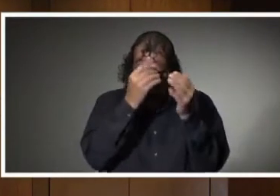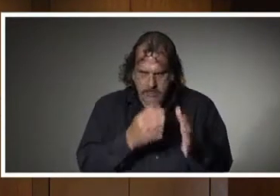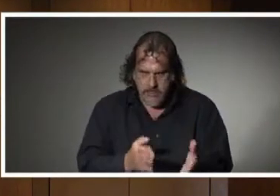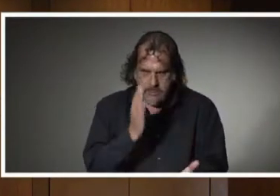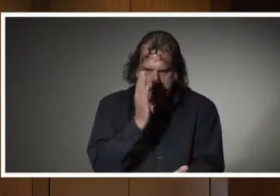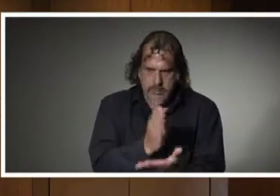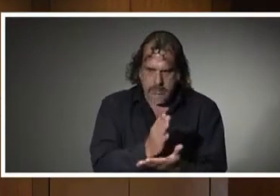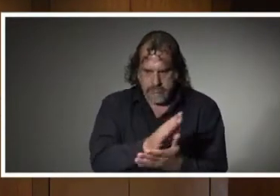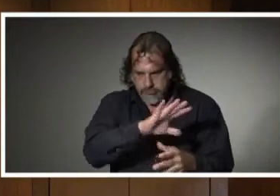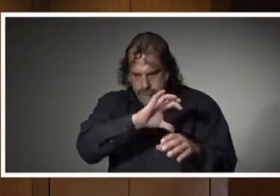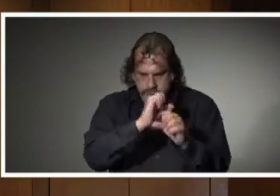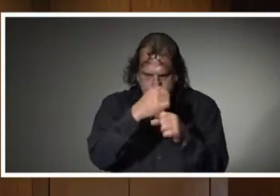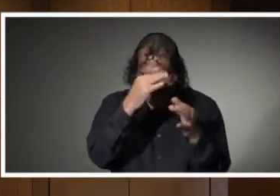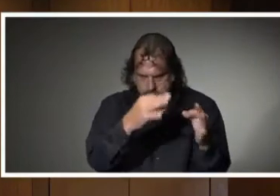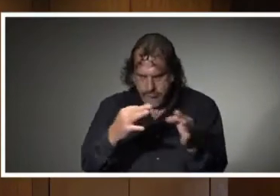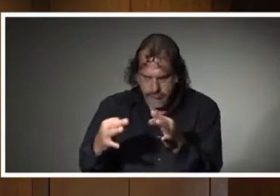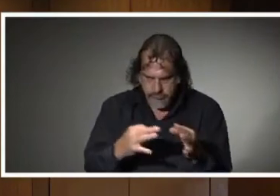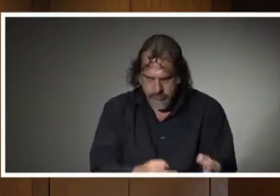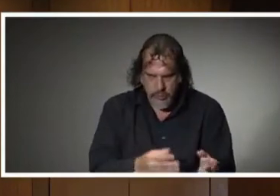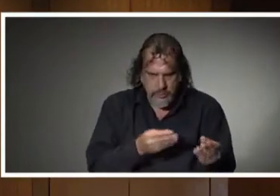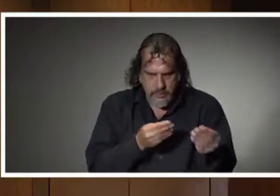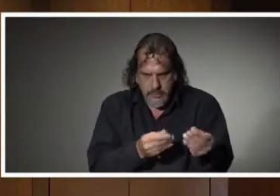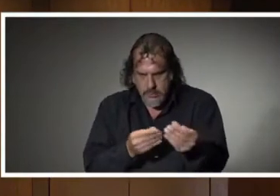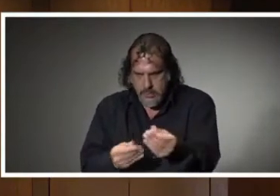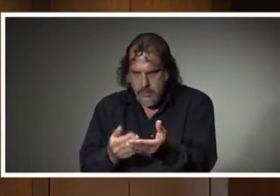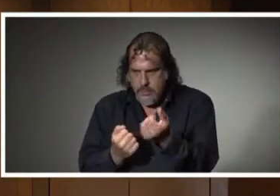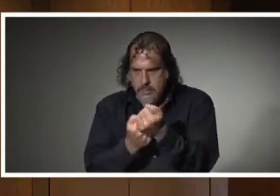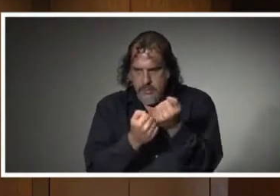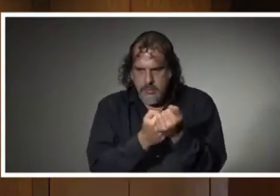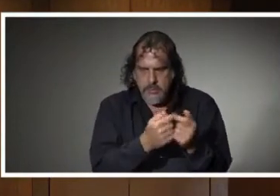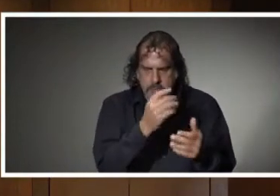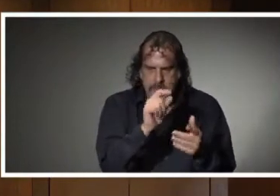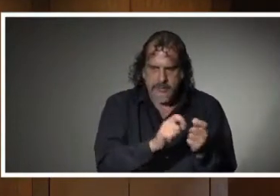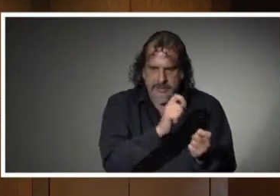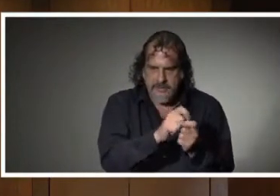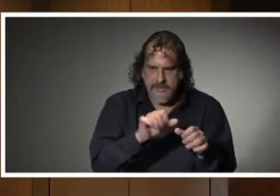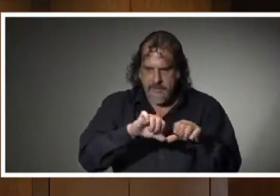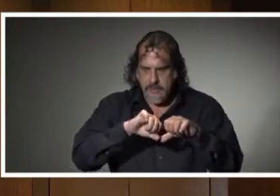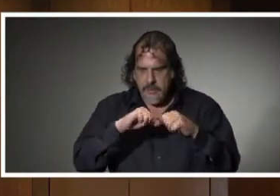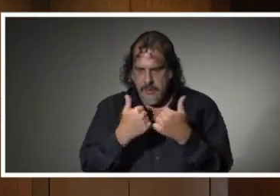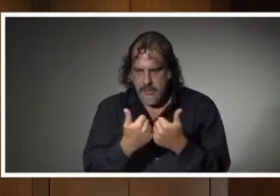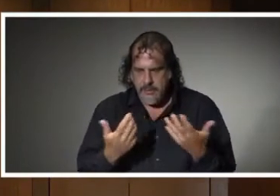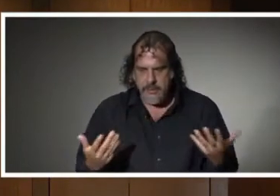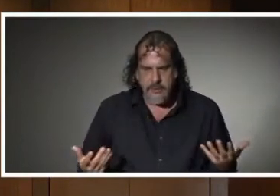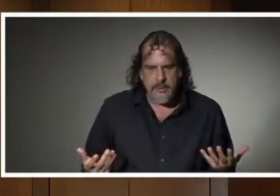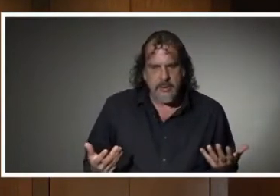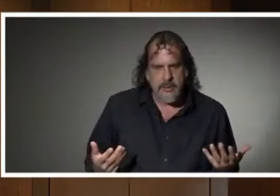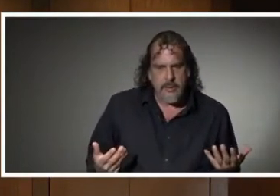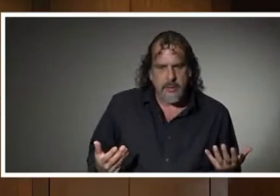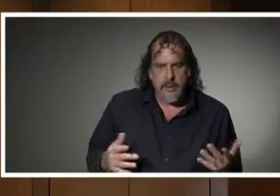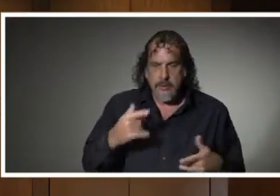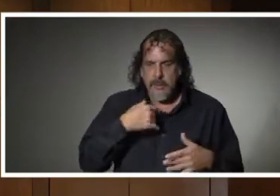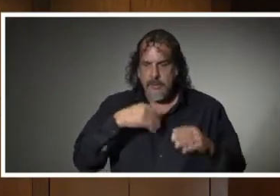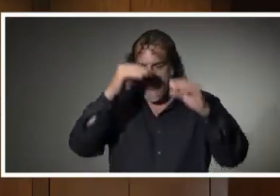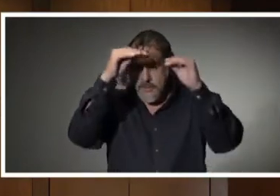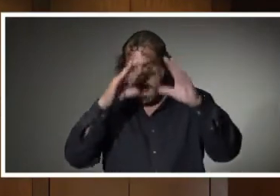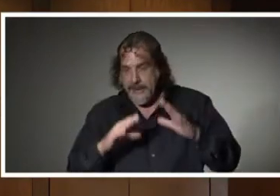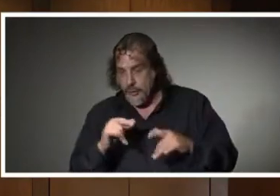budget to fund certain agencies, including what you had expressed about the teachers,